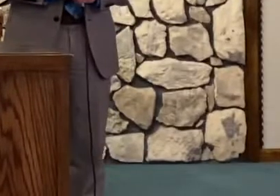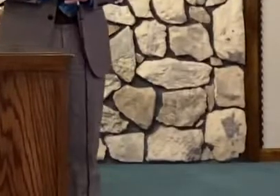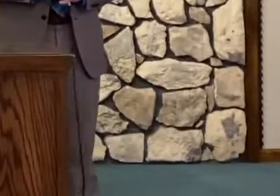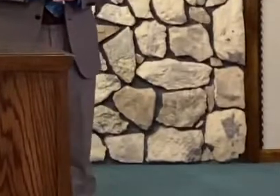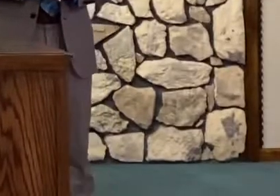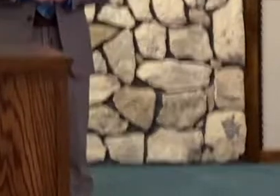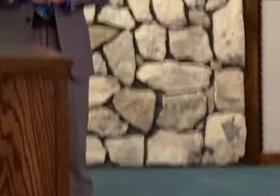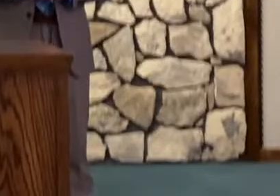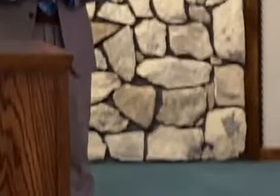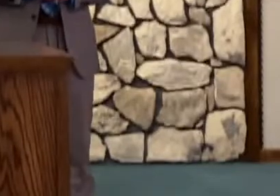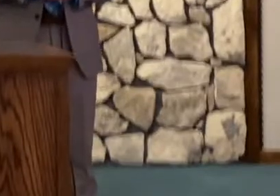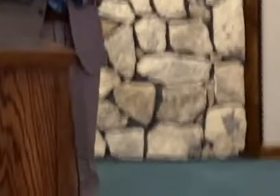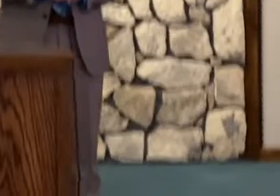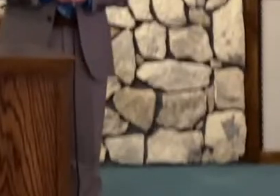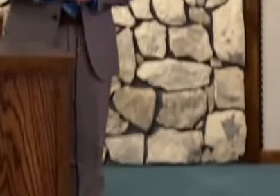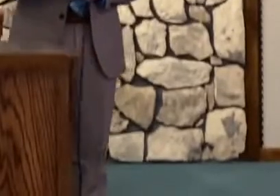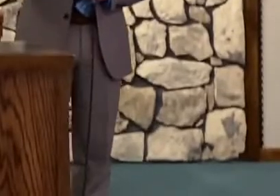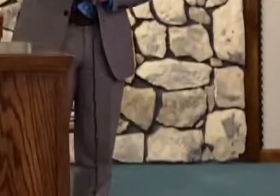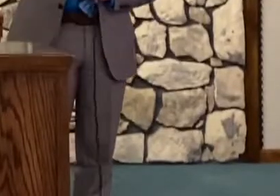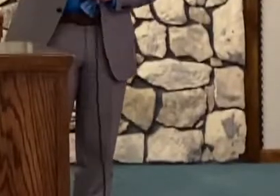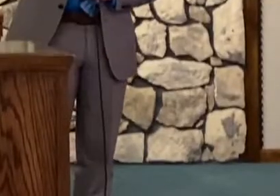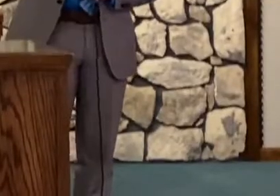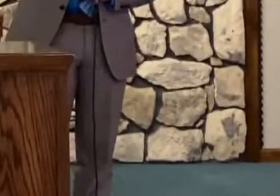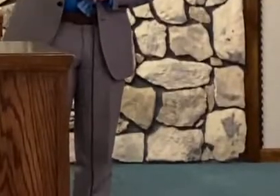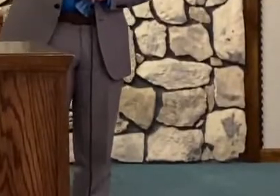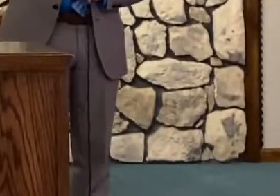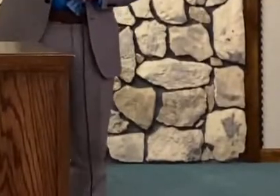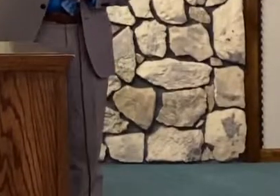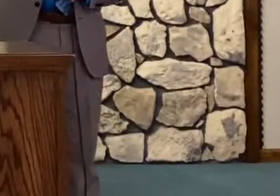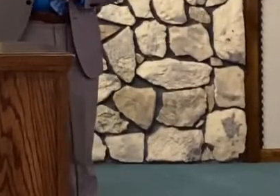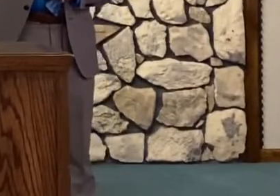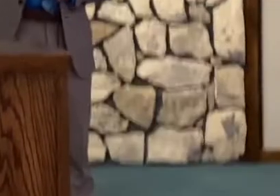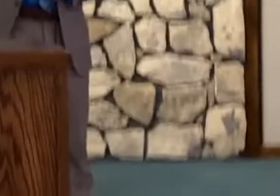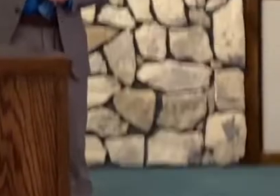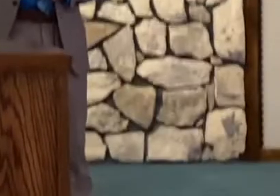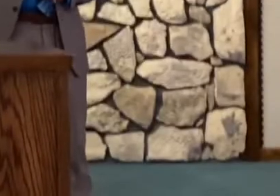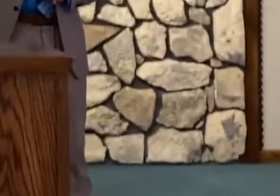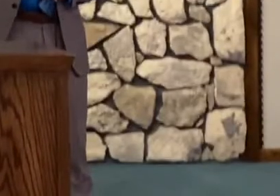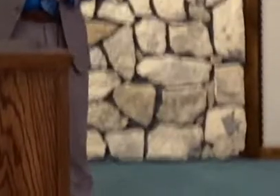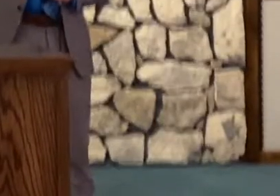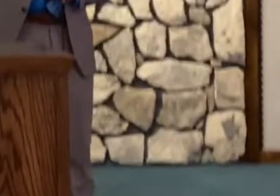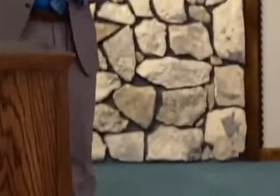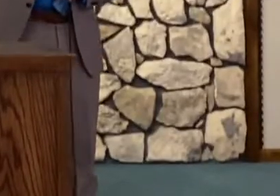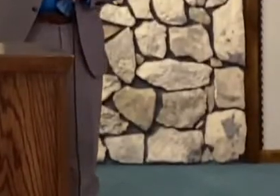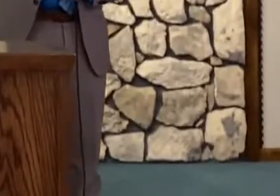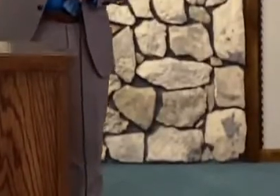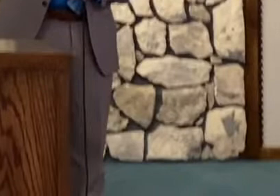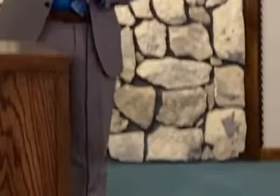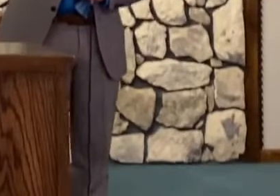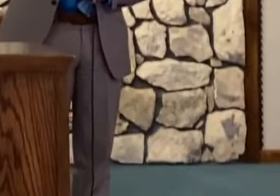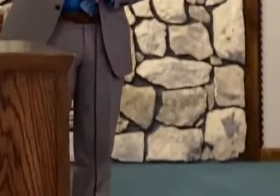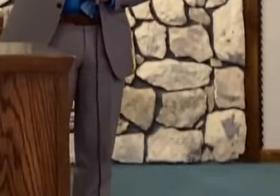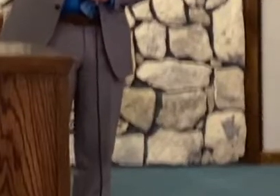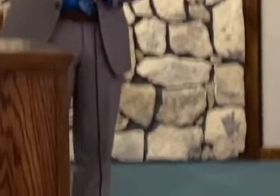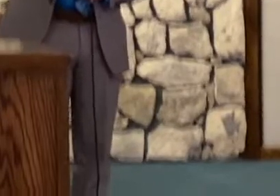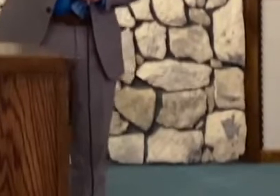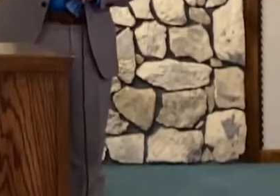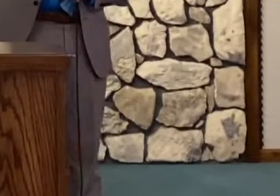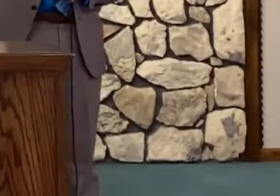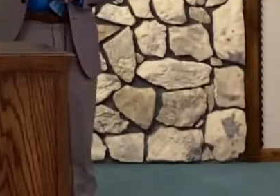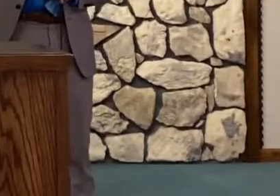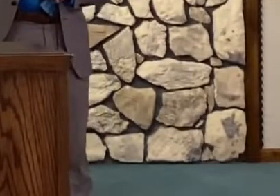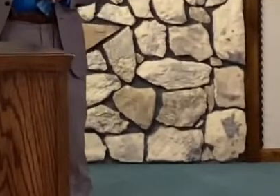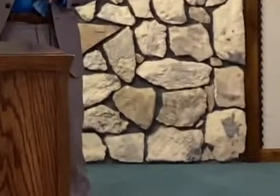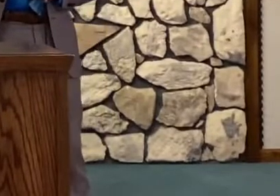Holy Ghost flooded the car where they were. And they began to speak with other tongues as